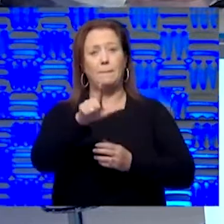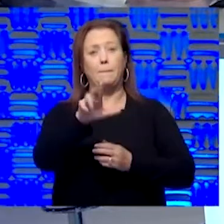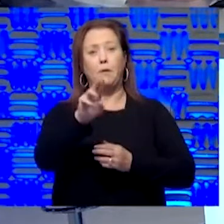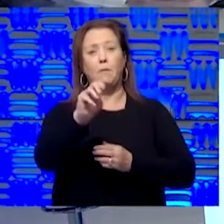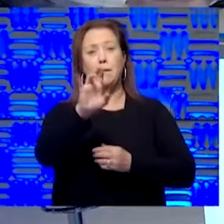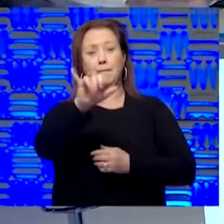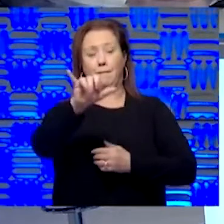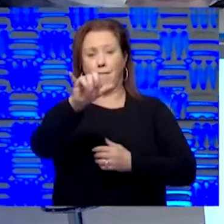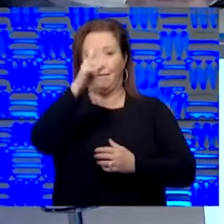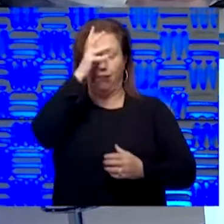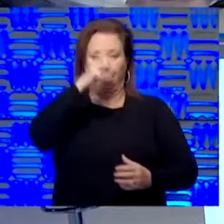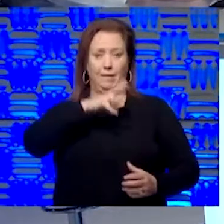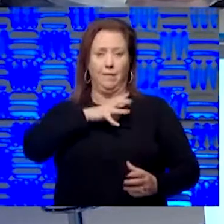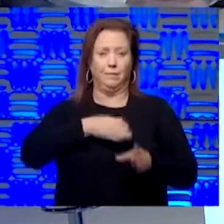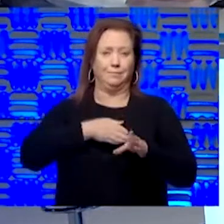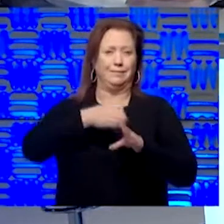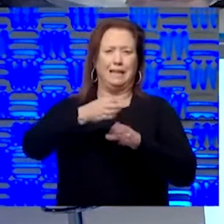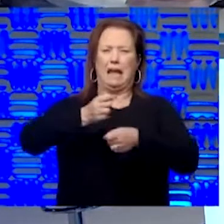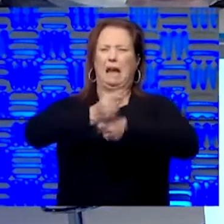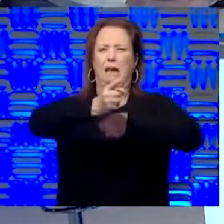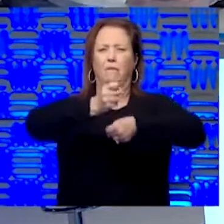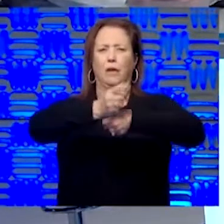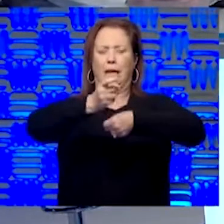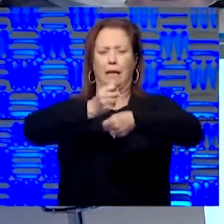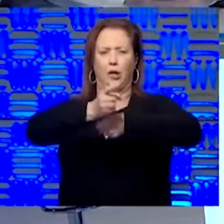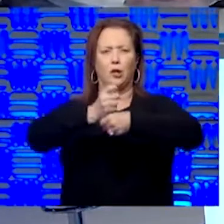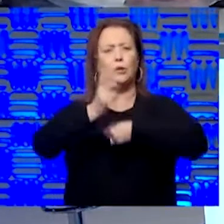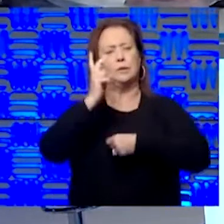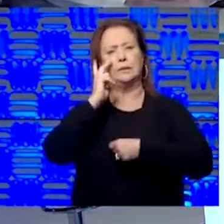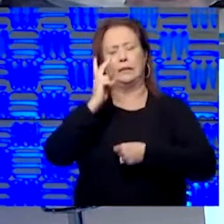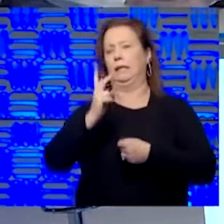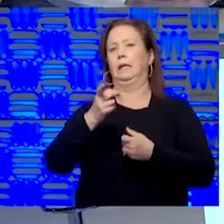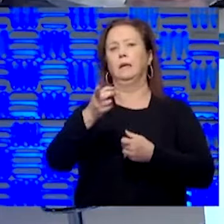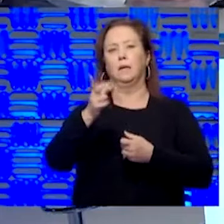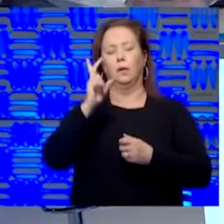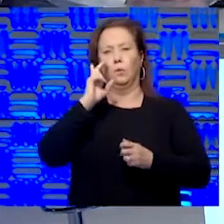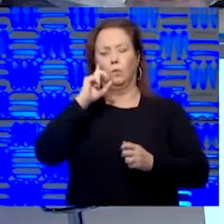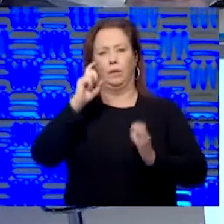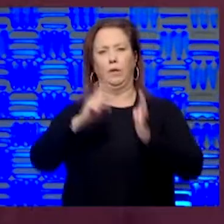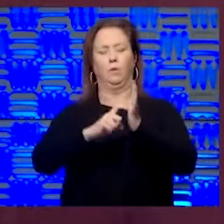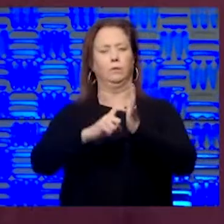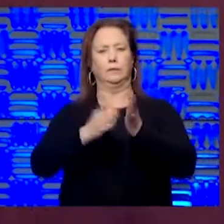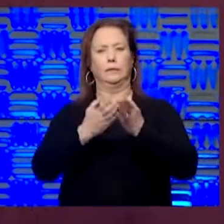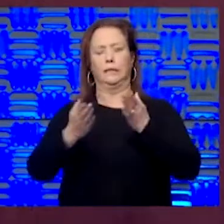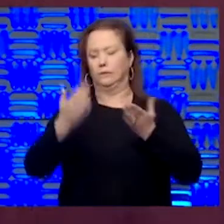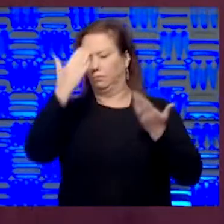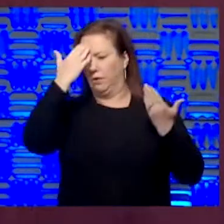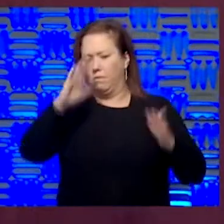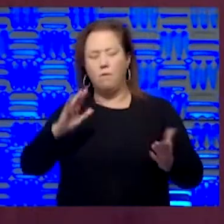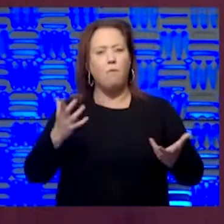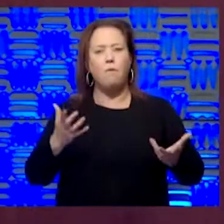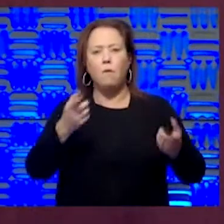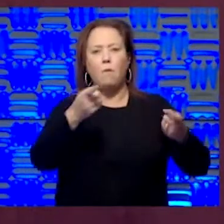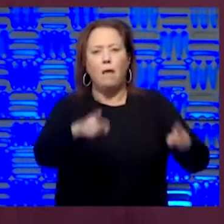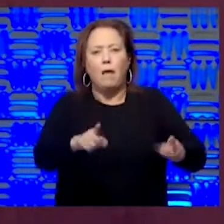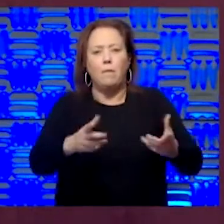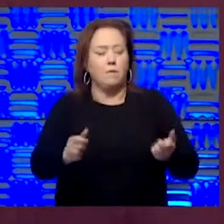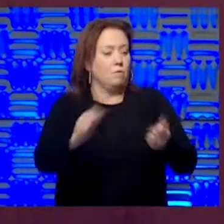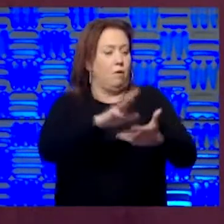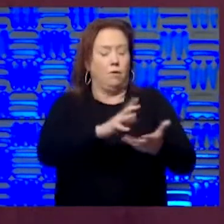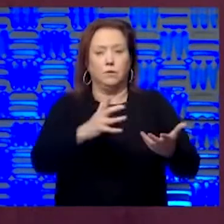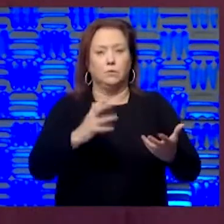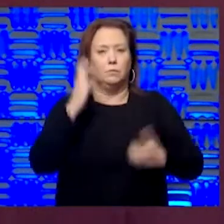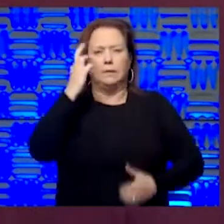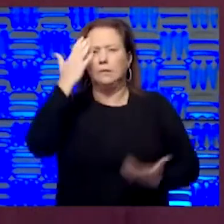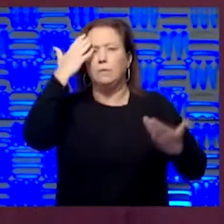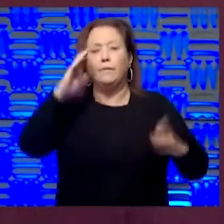I would say every year we go through these periods where we find stuff we don't know what caused what, and so it